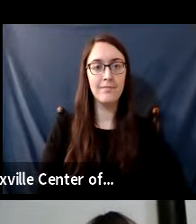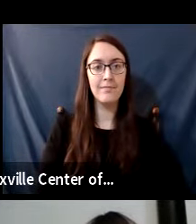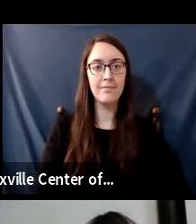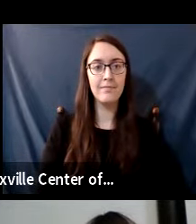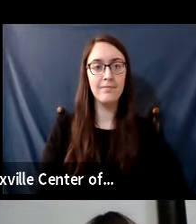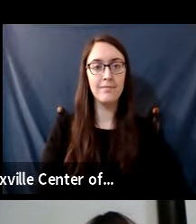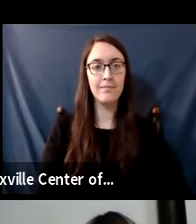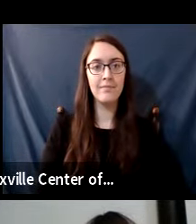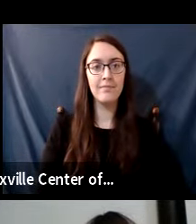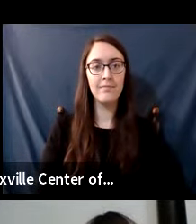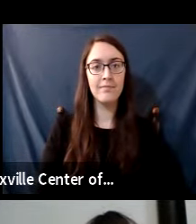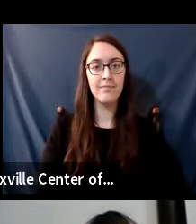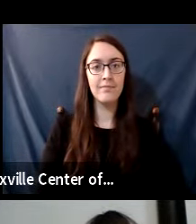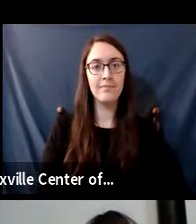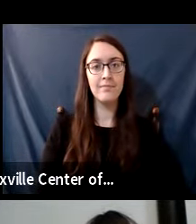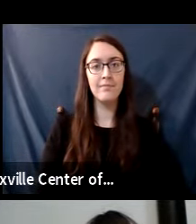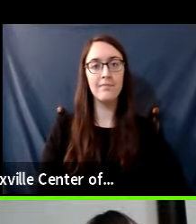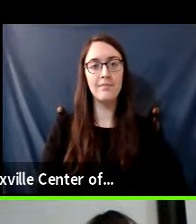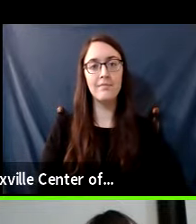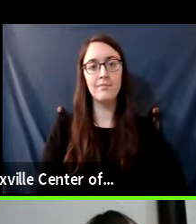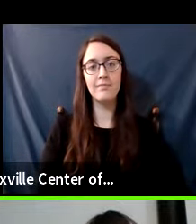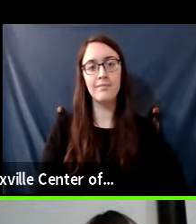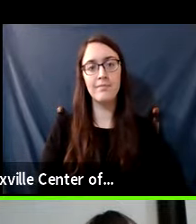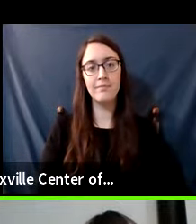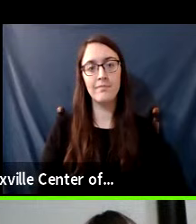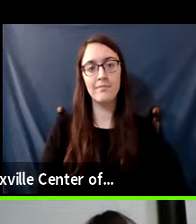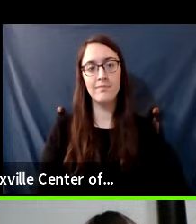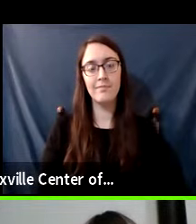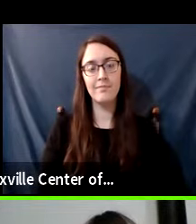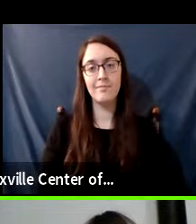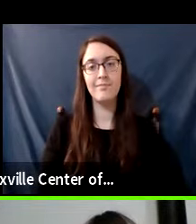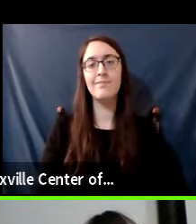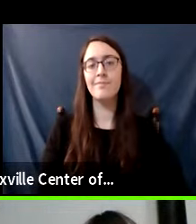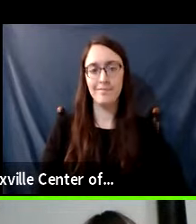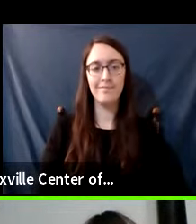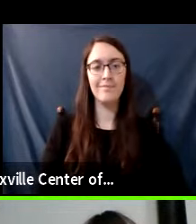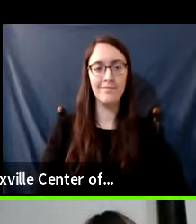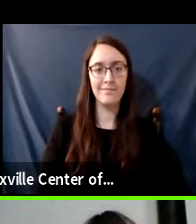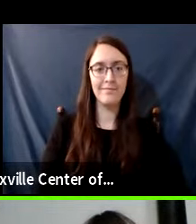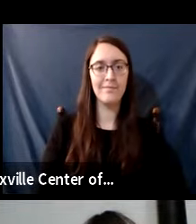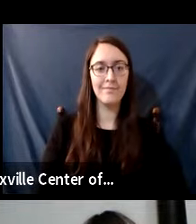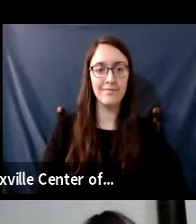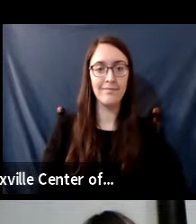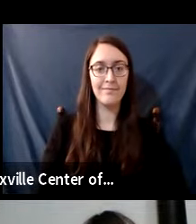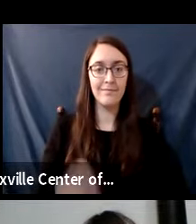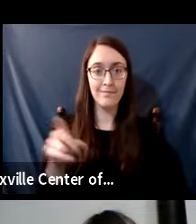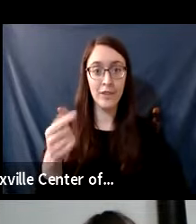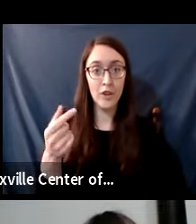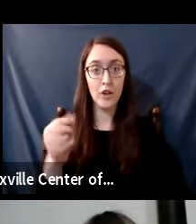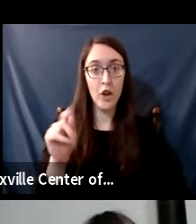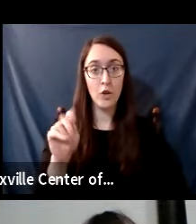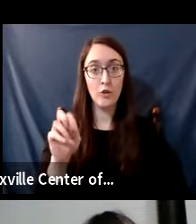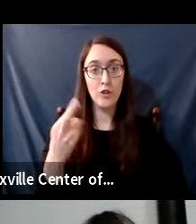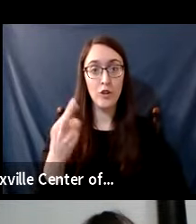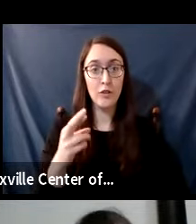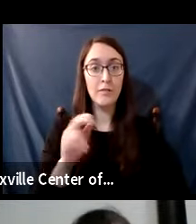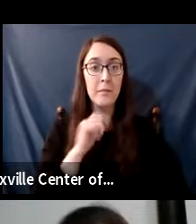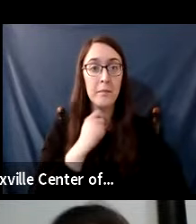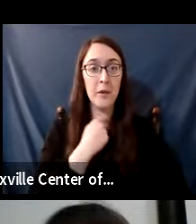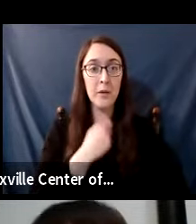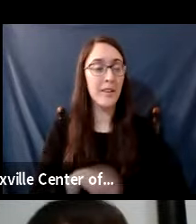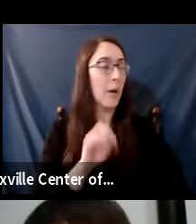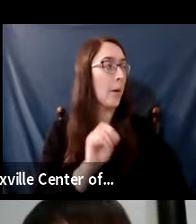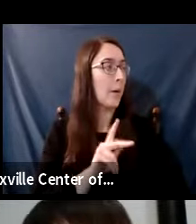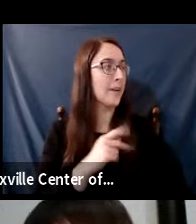You're on mute, Dr. Gocher. I'm muted. I'm muted. Sorry about that. Any